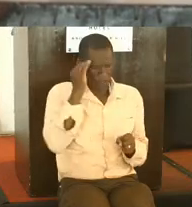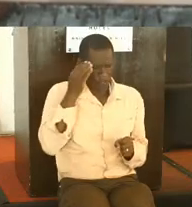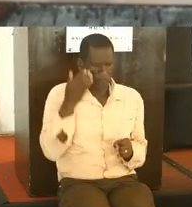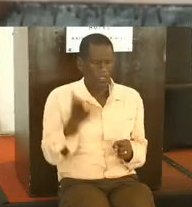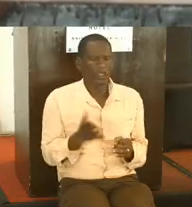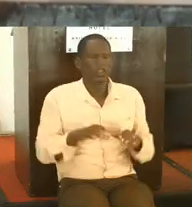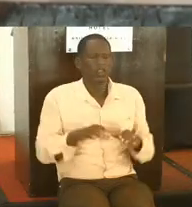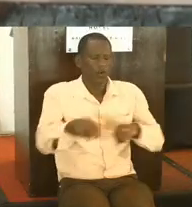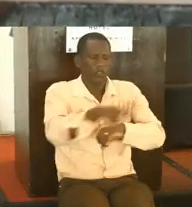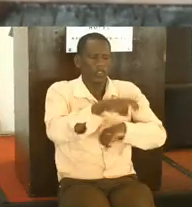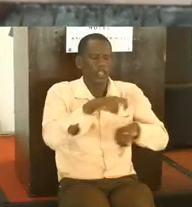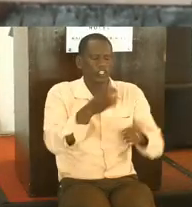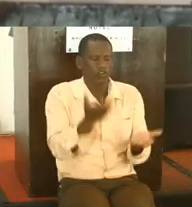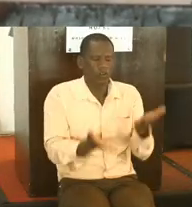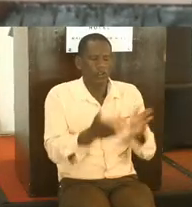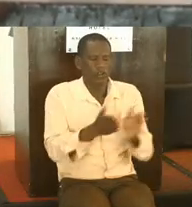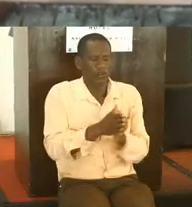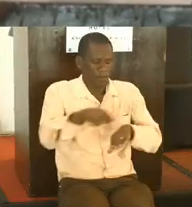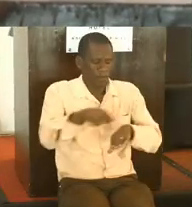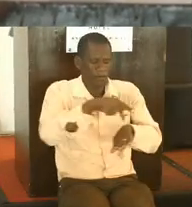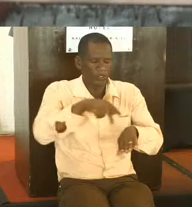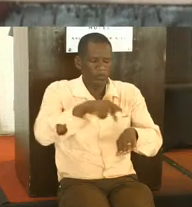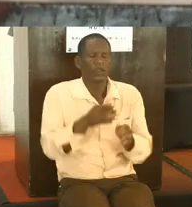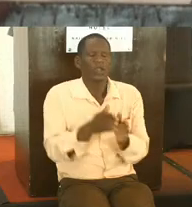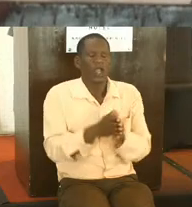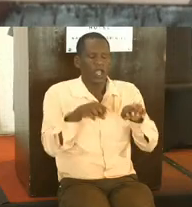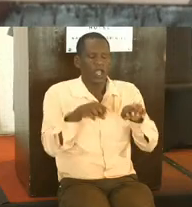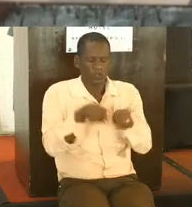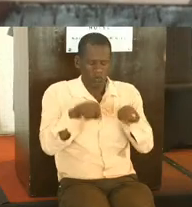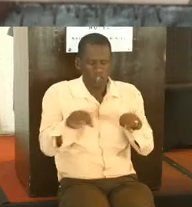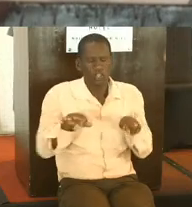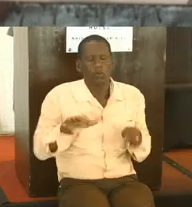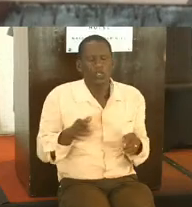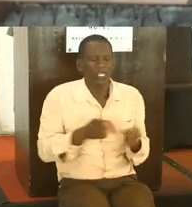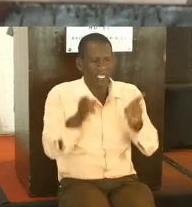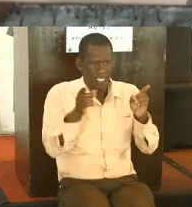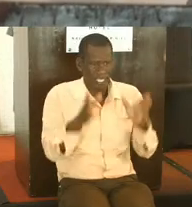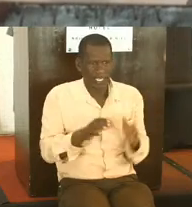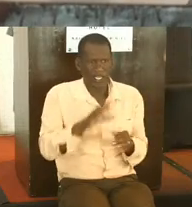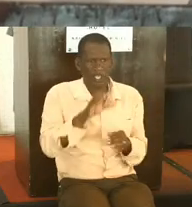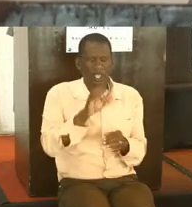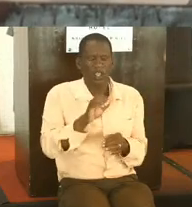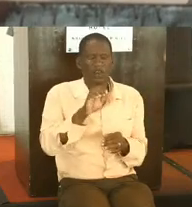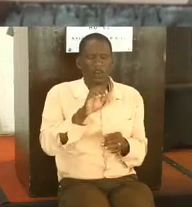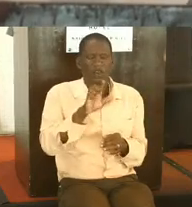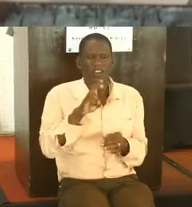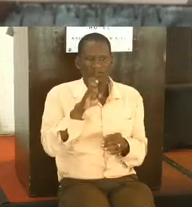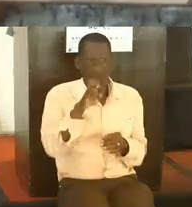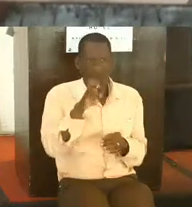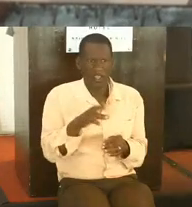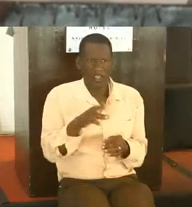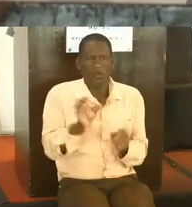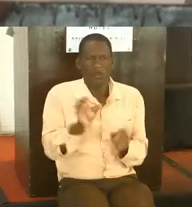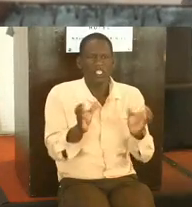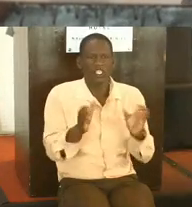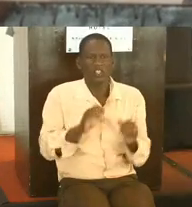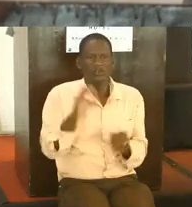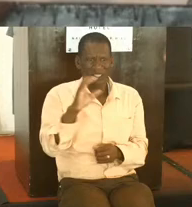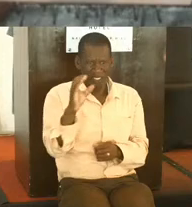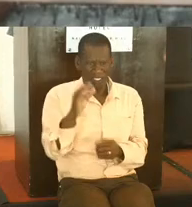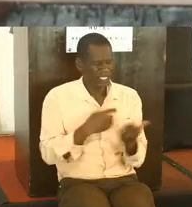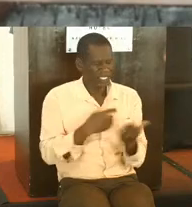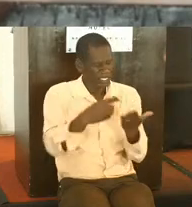on National values and principles and even this morning our director Oliver was at Radio citizen